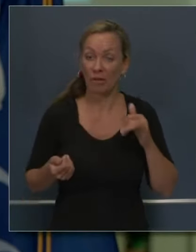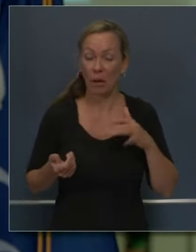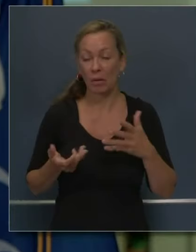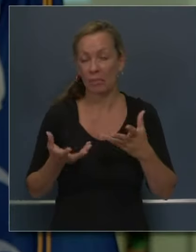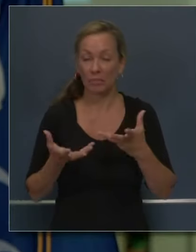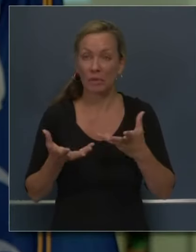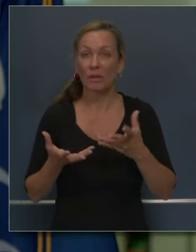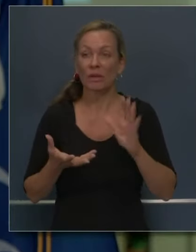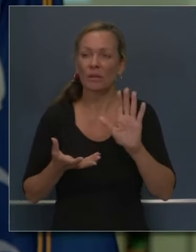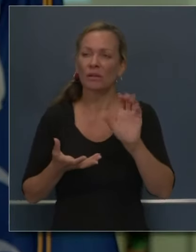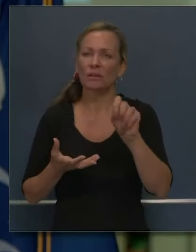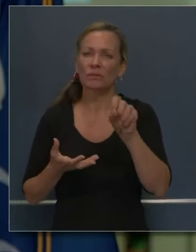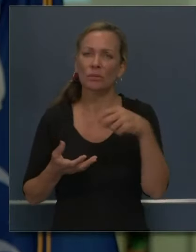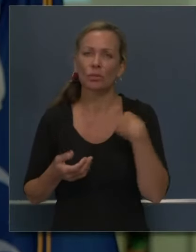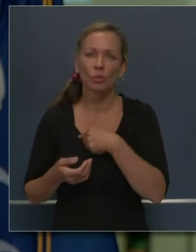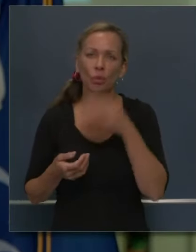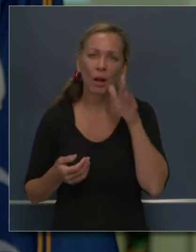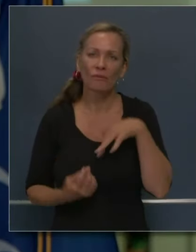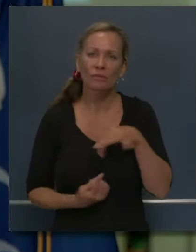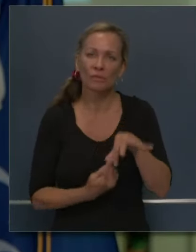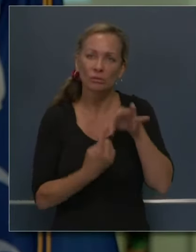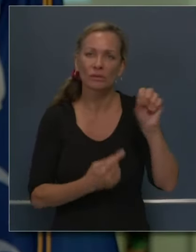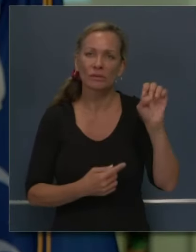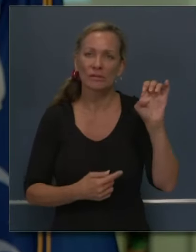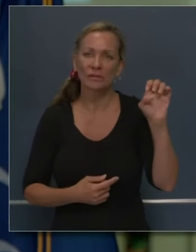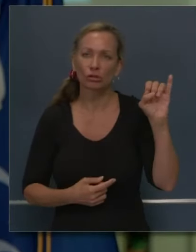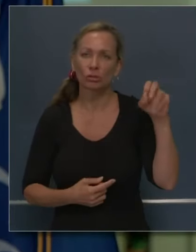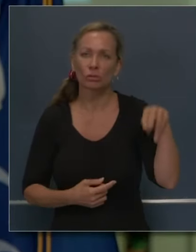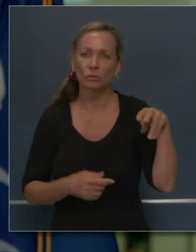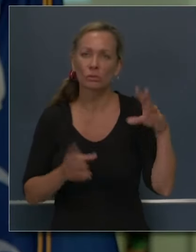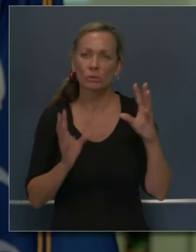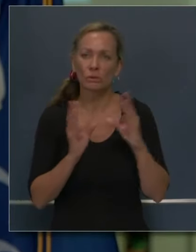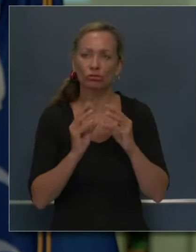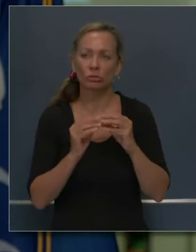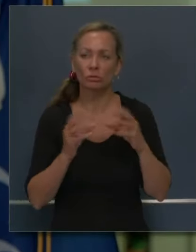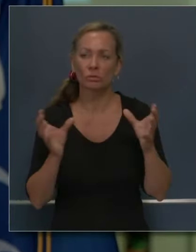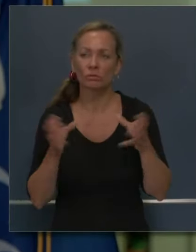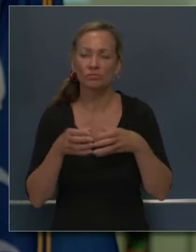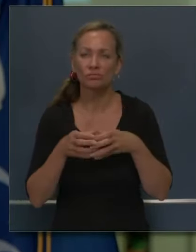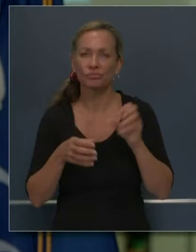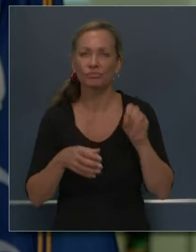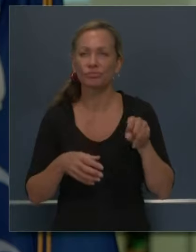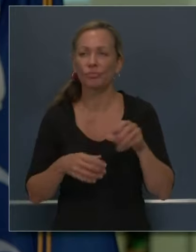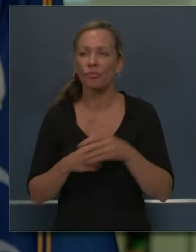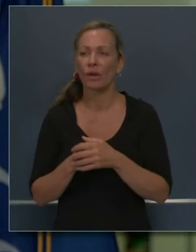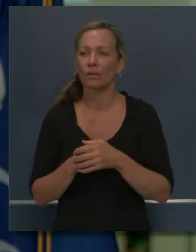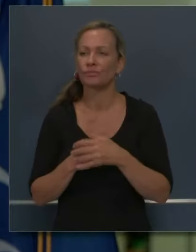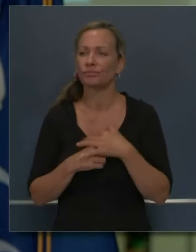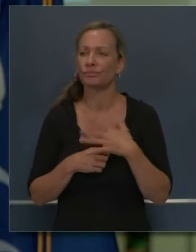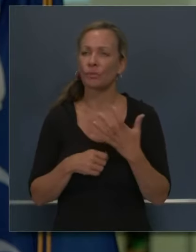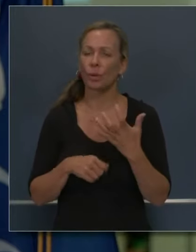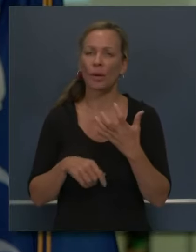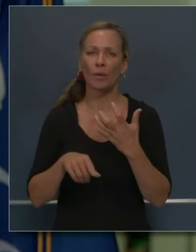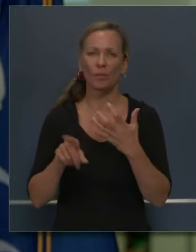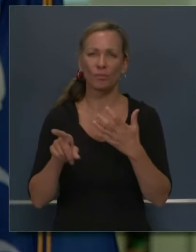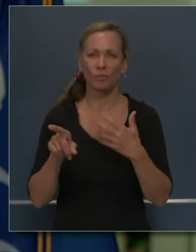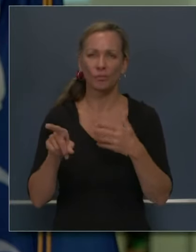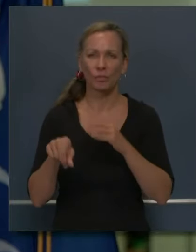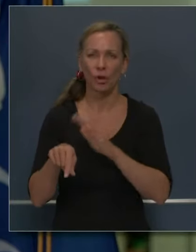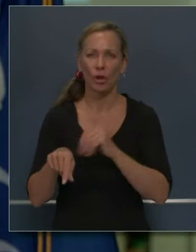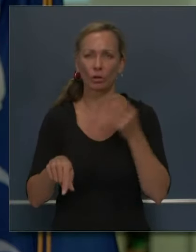that, let's ask Dr. Galley for his advice on what specific kind of mask he would recommend under